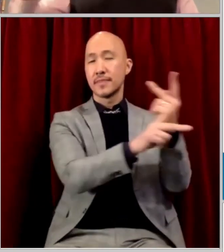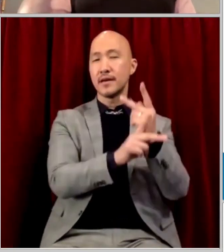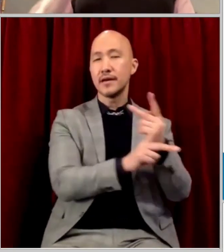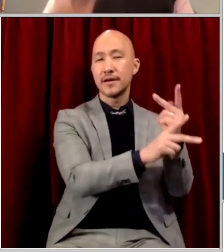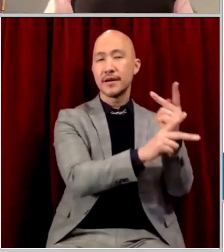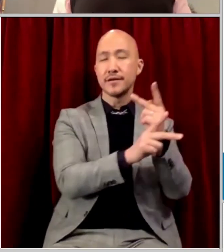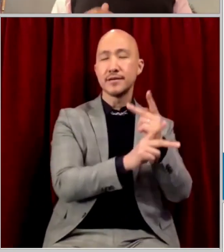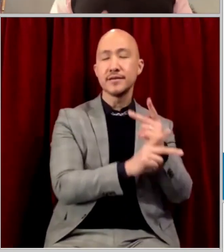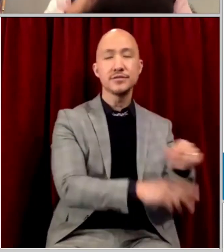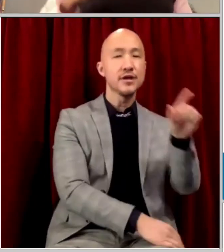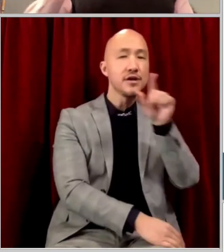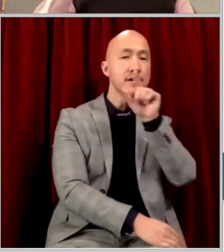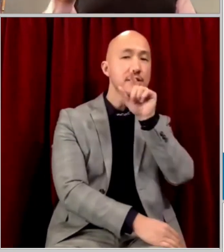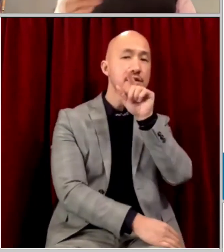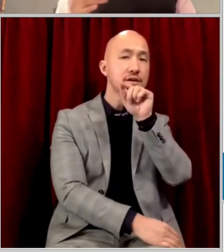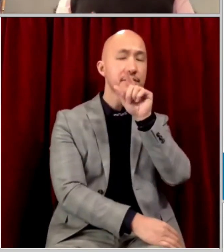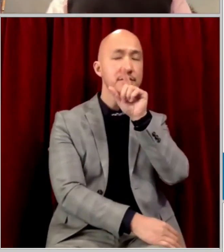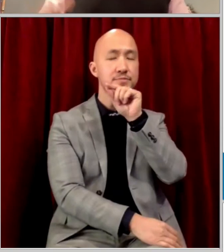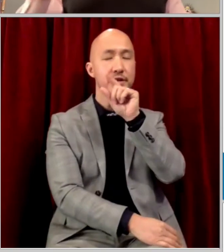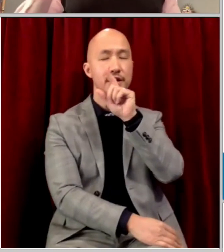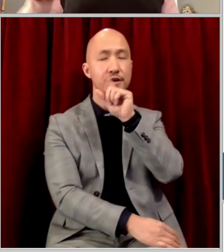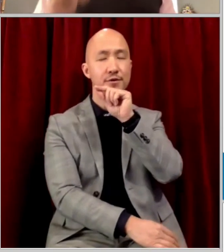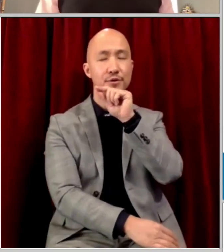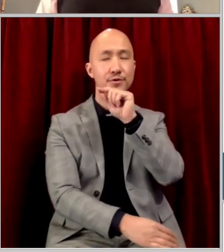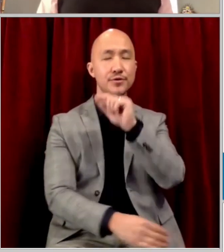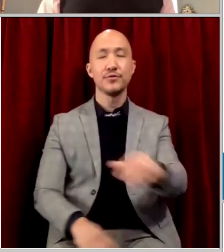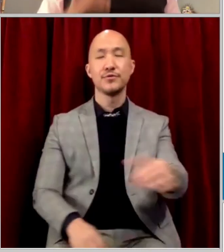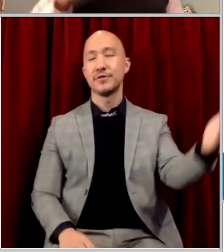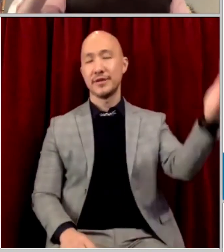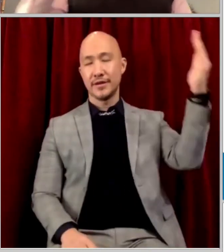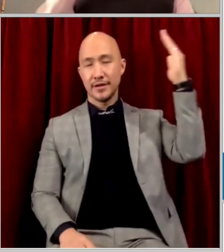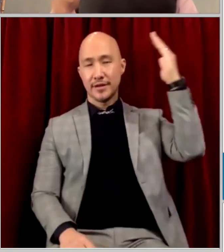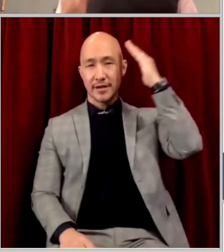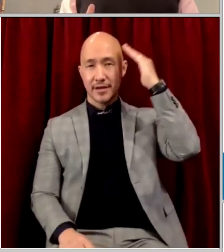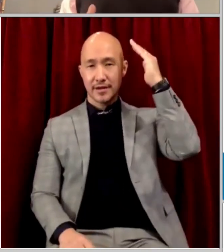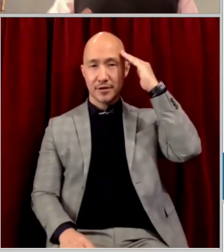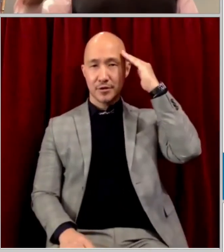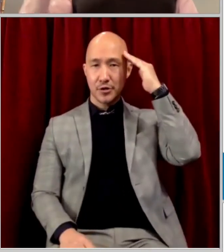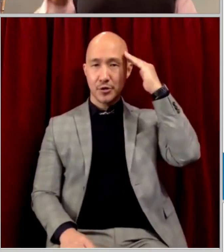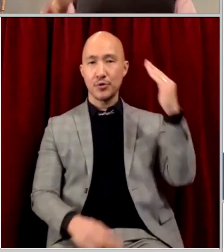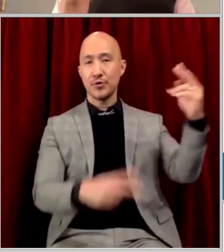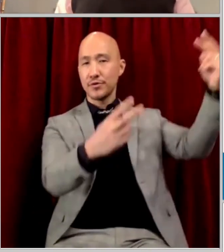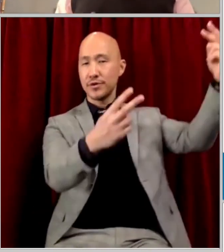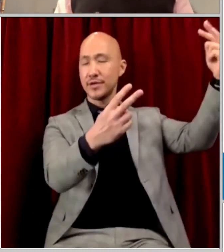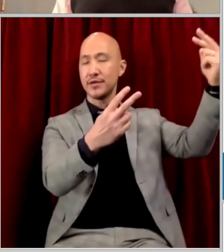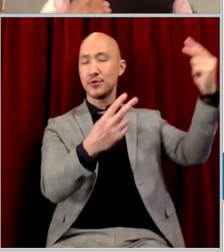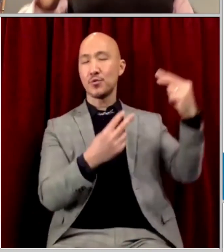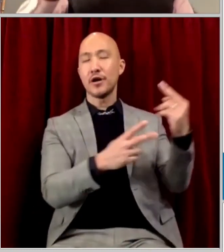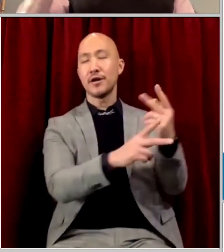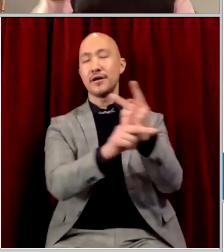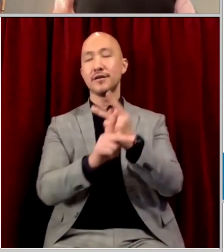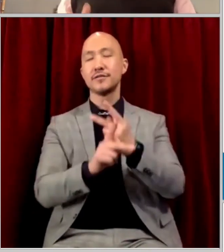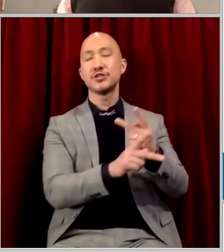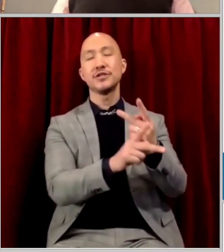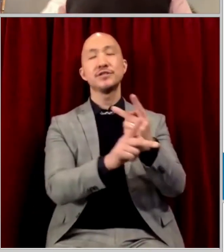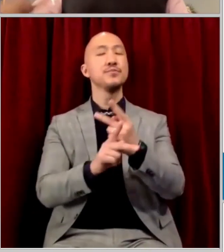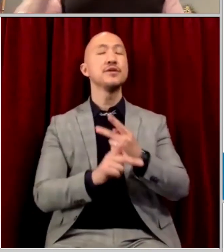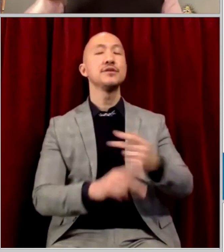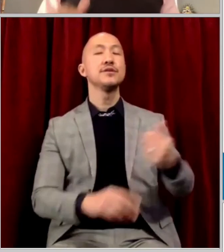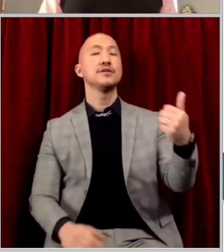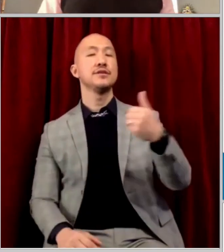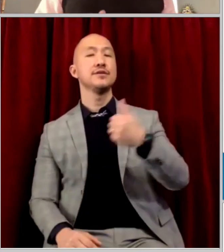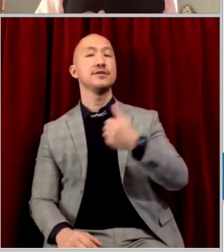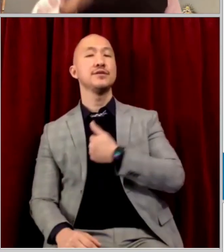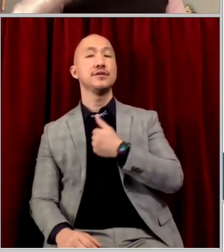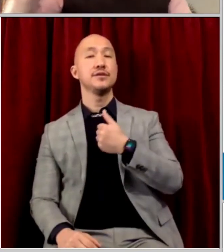His eye is on the sparrow, and I know he watches me.